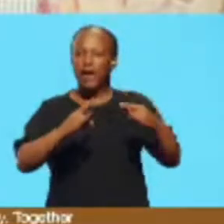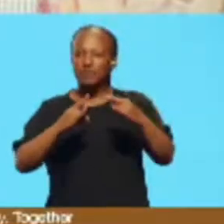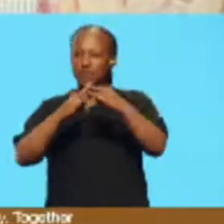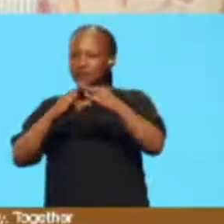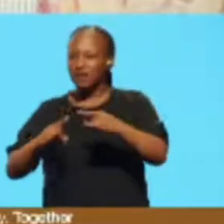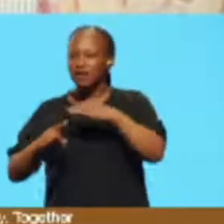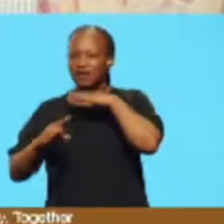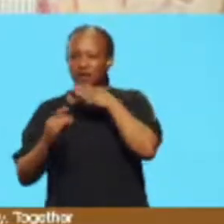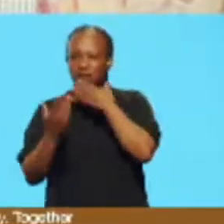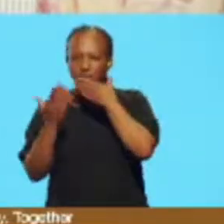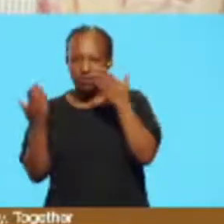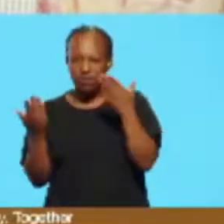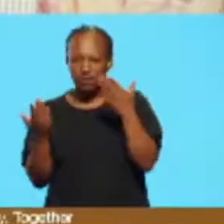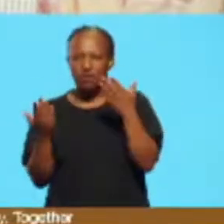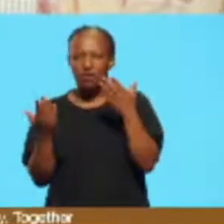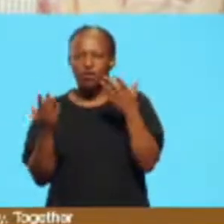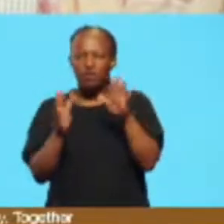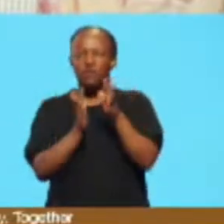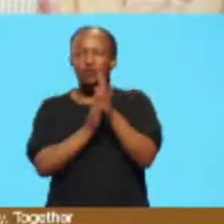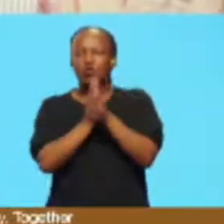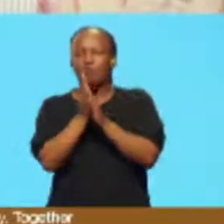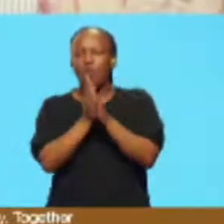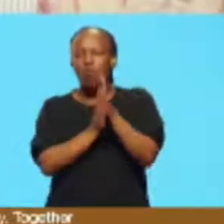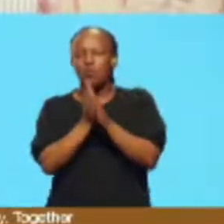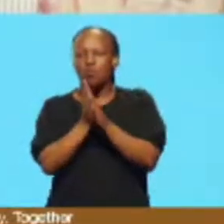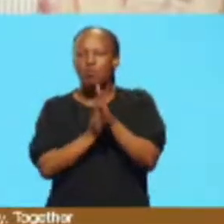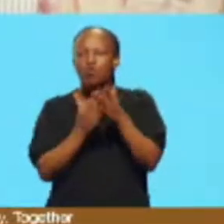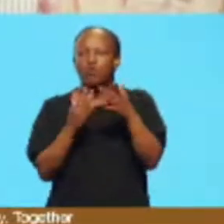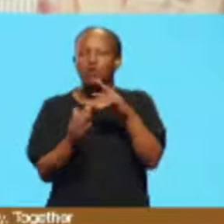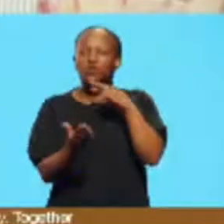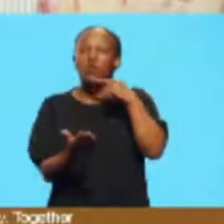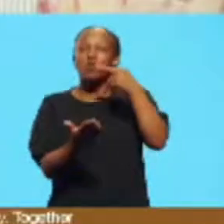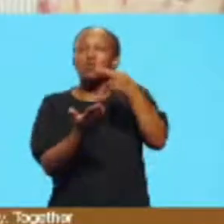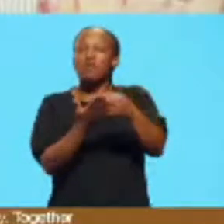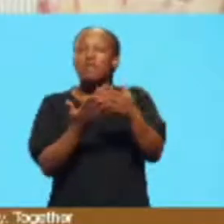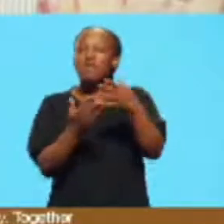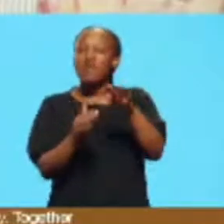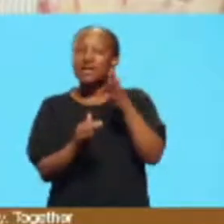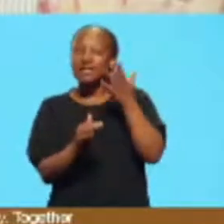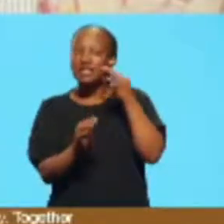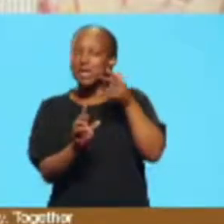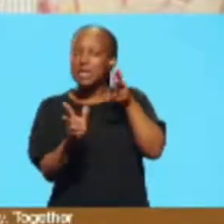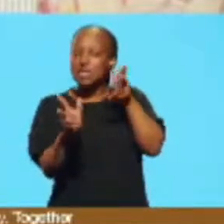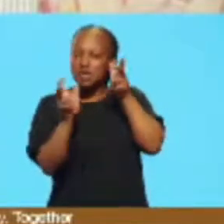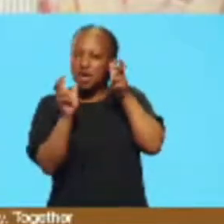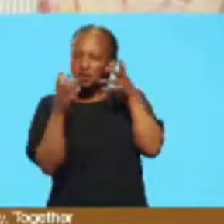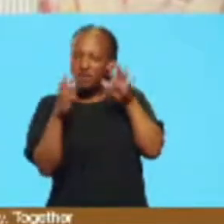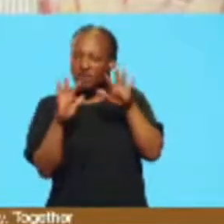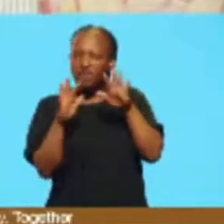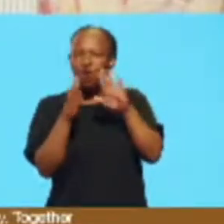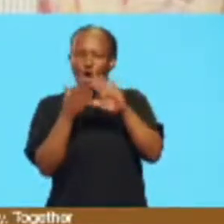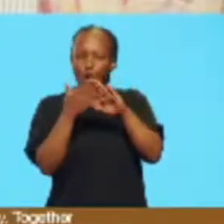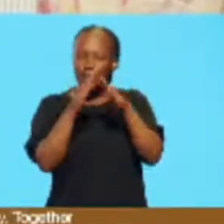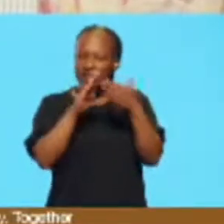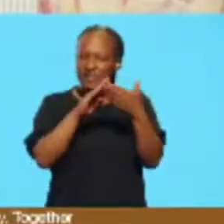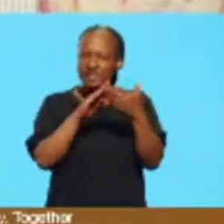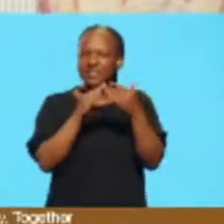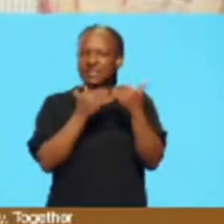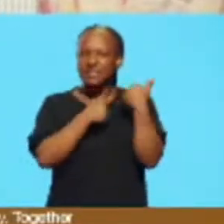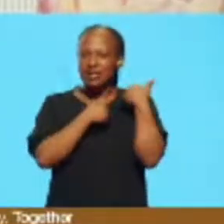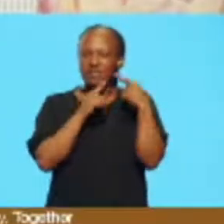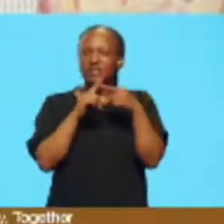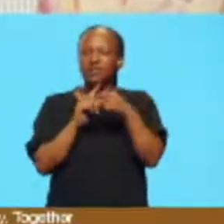we even motivated and rather recommended in the hearings that we have with DSD and community service to say we're having a lot